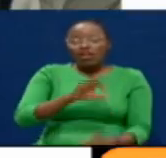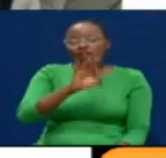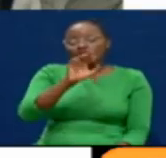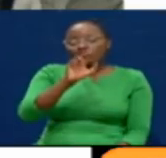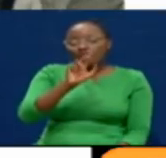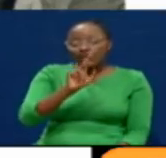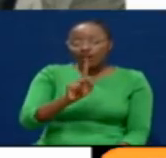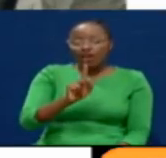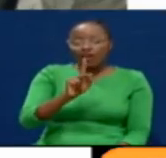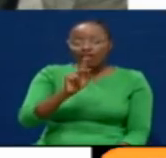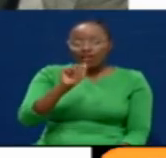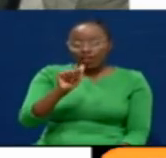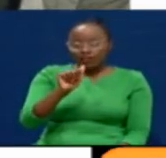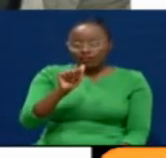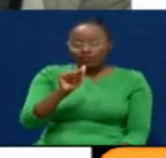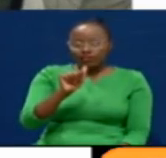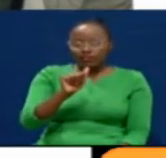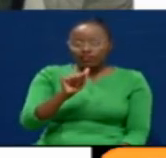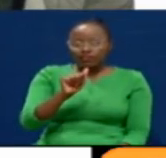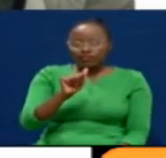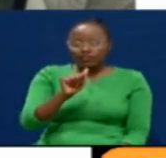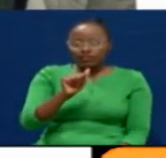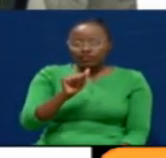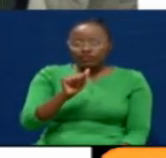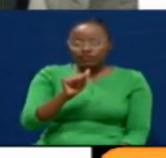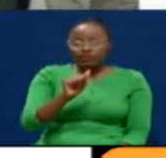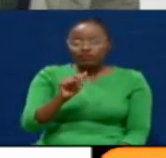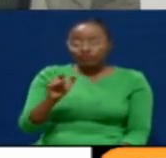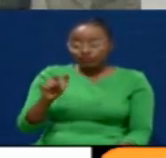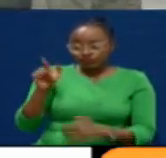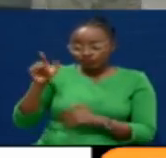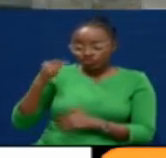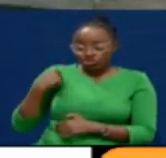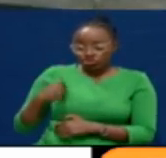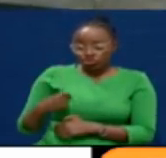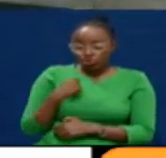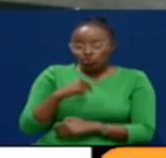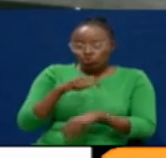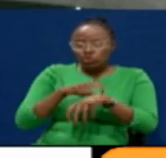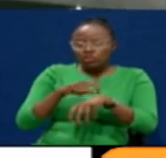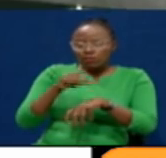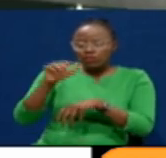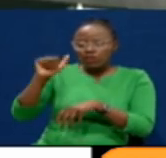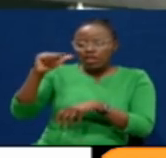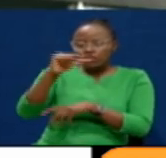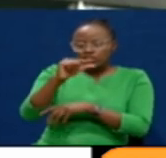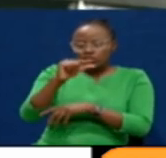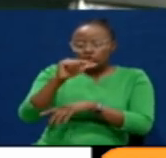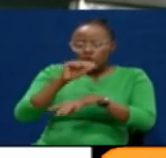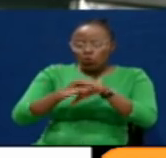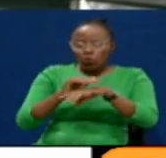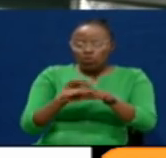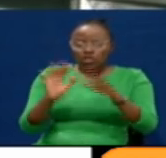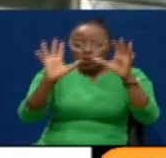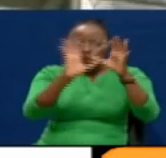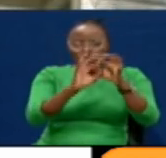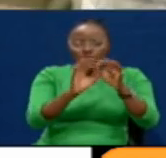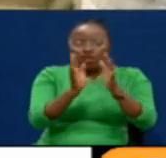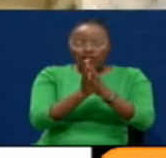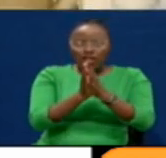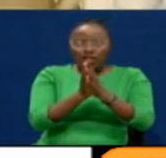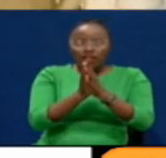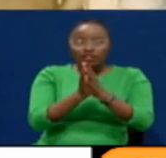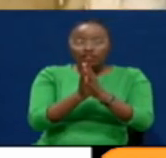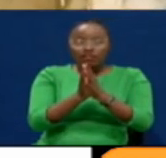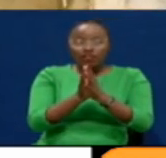travel. And Honorable Njonjo, when he was the AG, with his good connection and with the Ford motor,